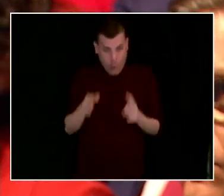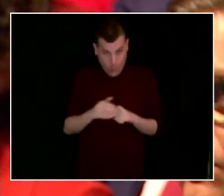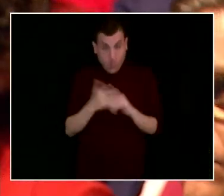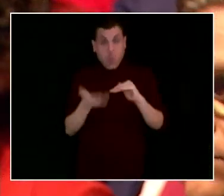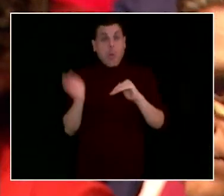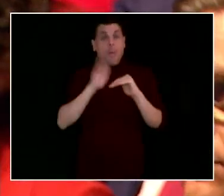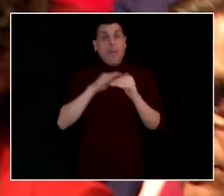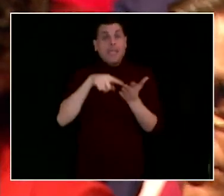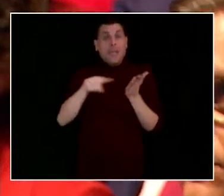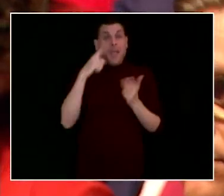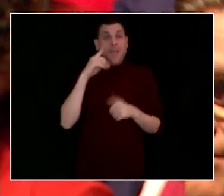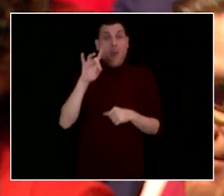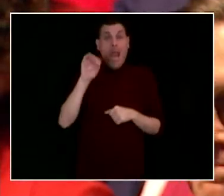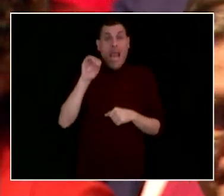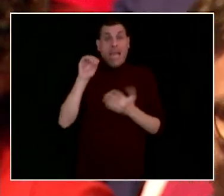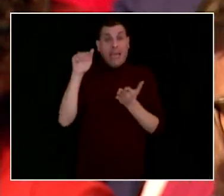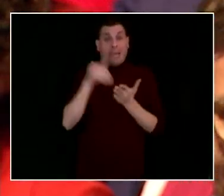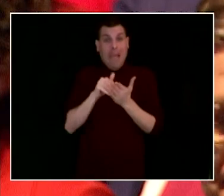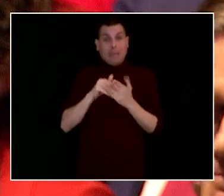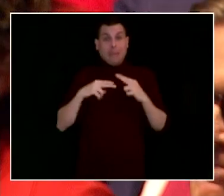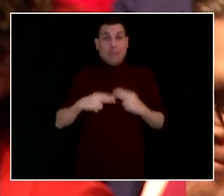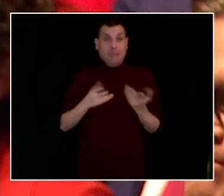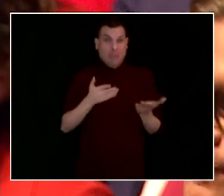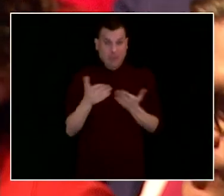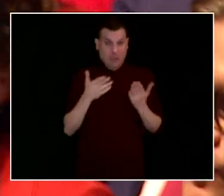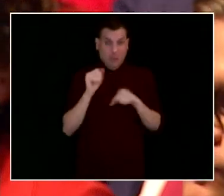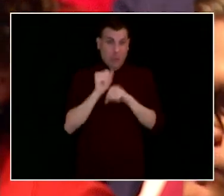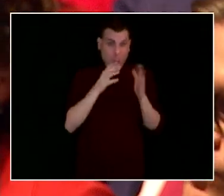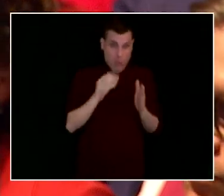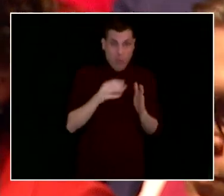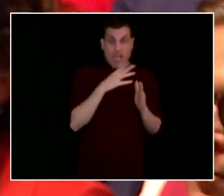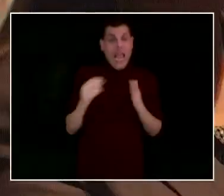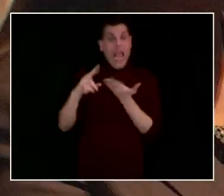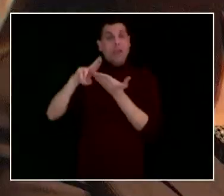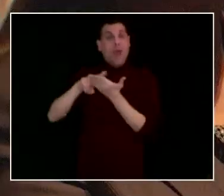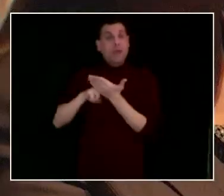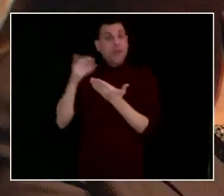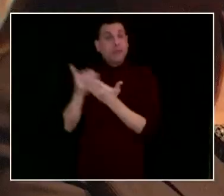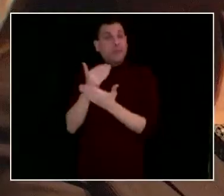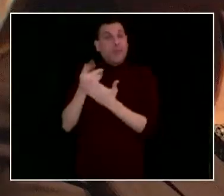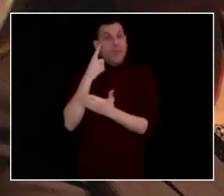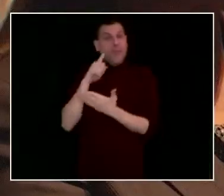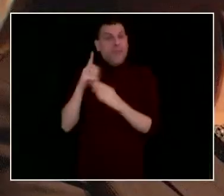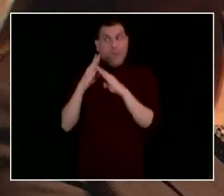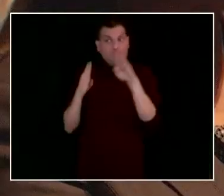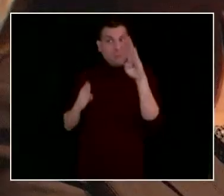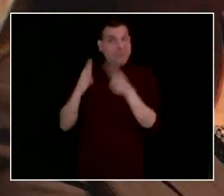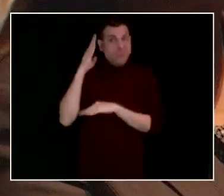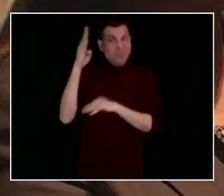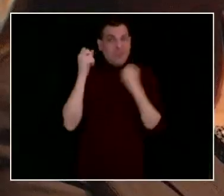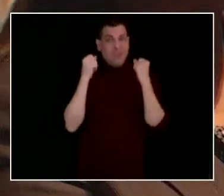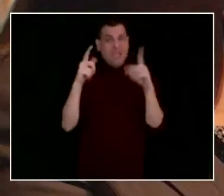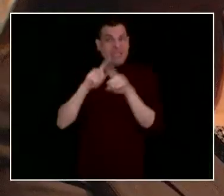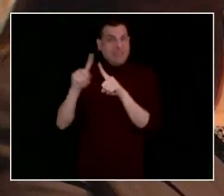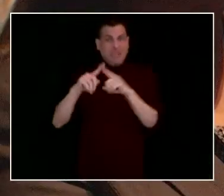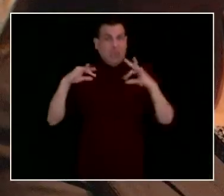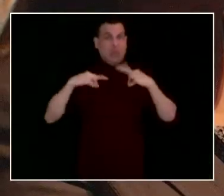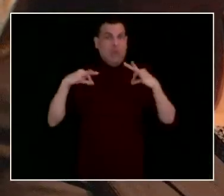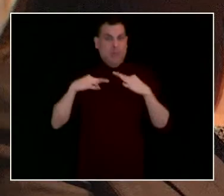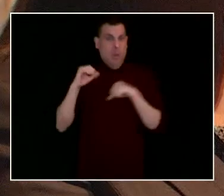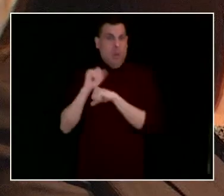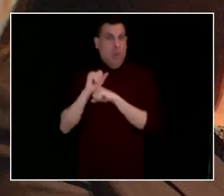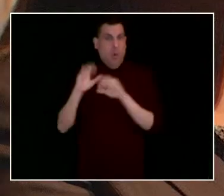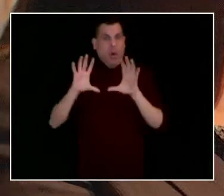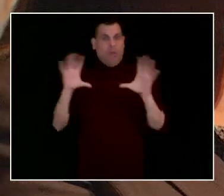service workers, and reached contracts with 100% of our city uniform workforce. And yes, we will